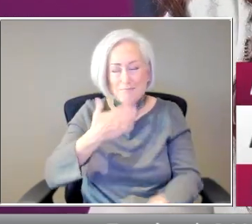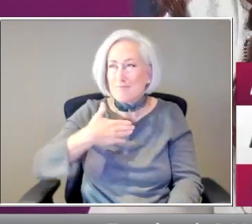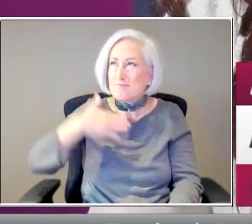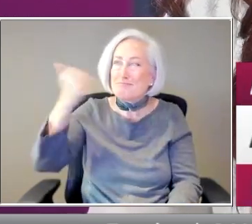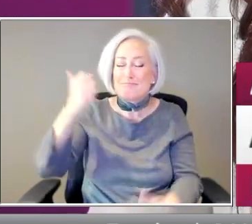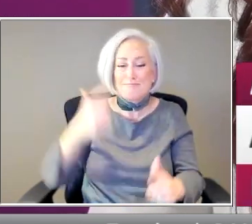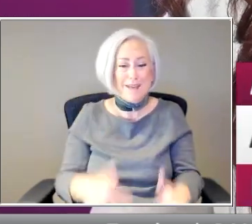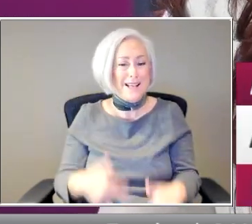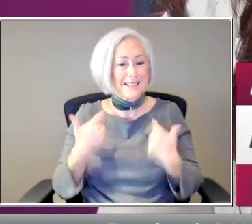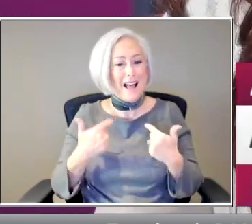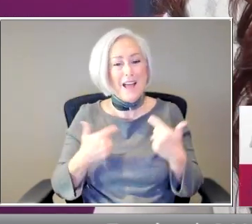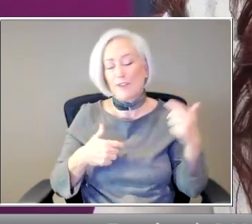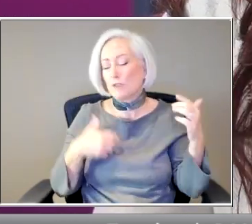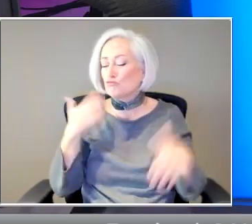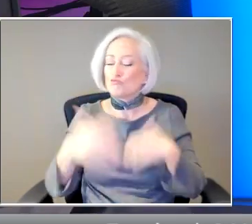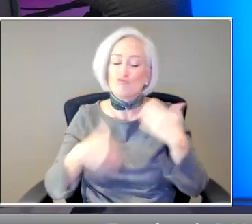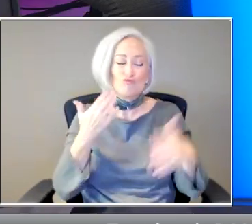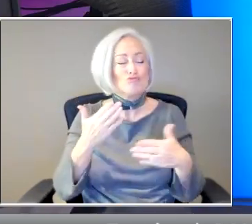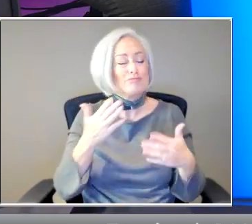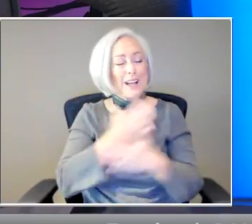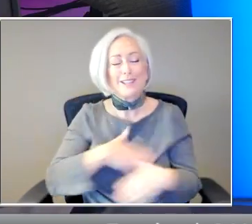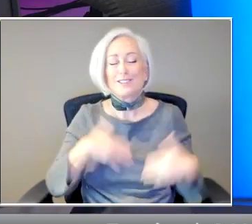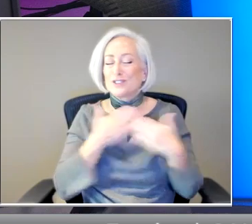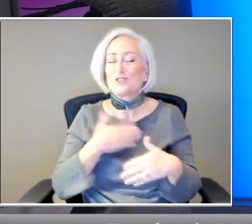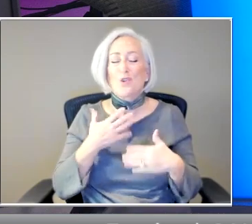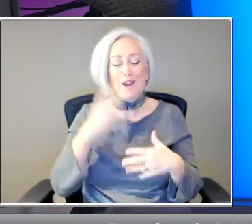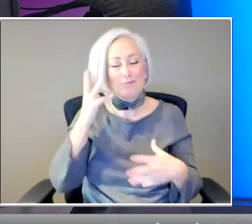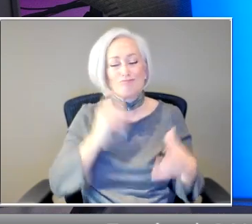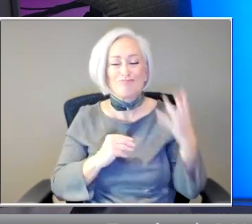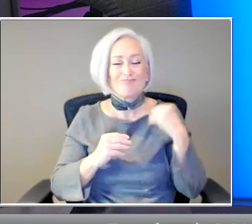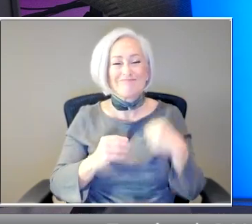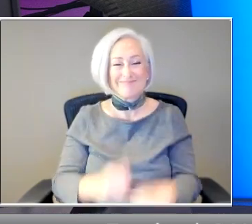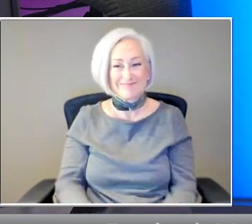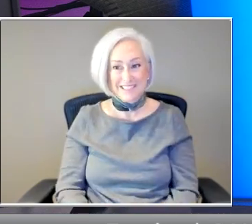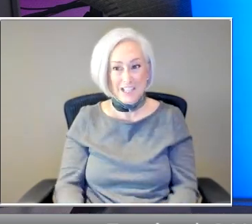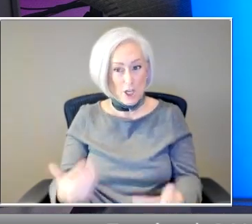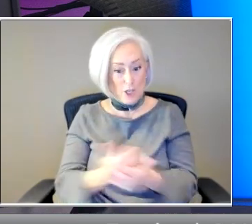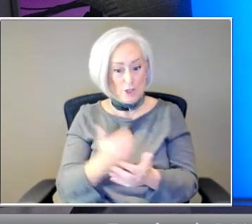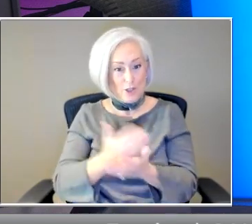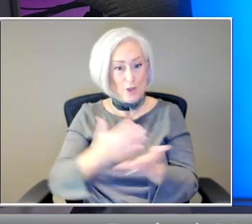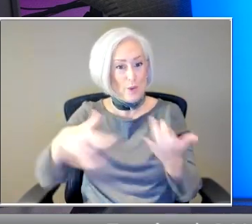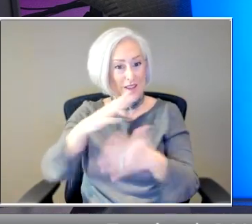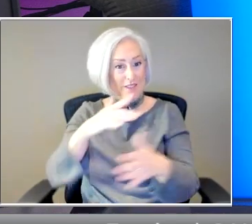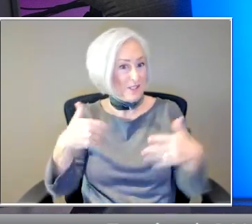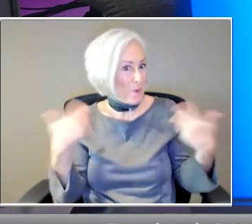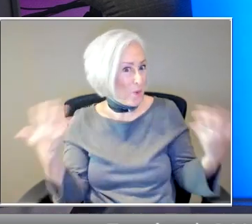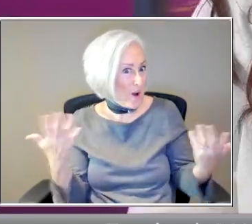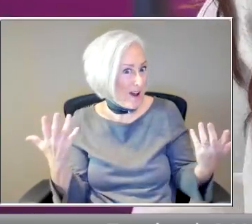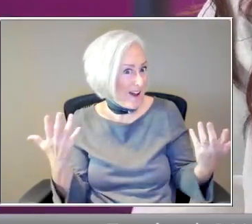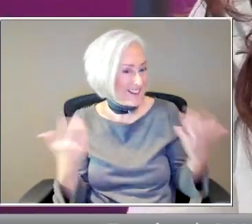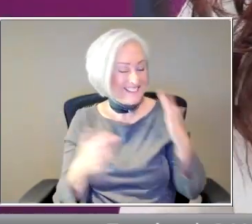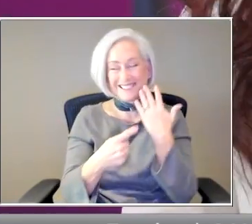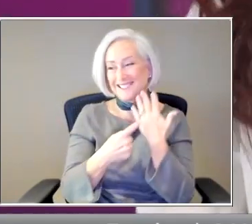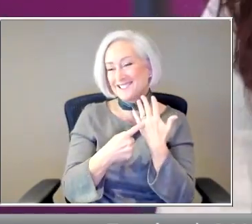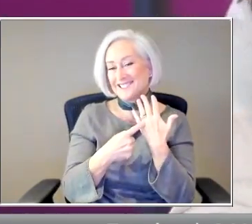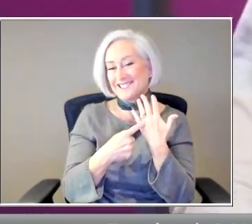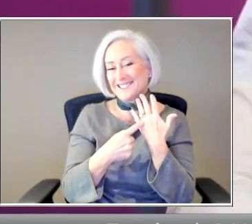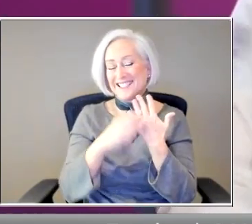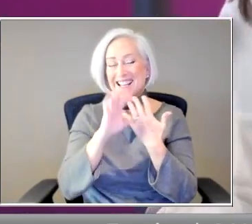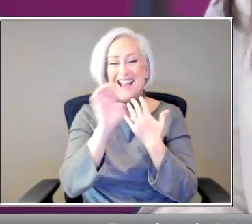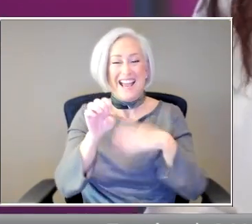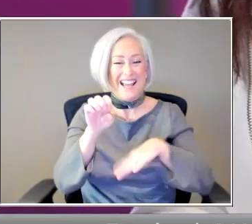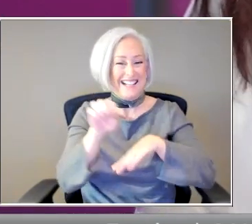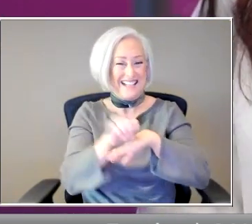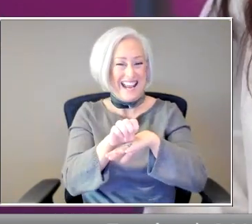on an adventure all the time. Including a new adventure you have up and coming. Show us your hand. Yes. Allie